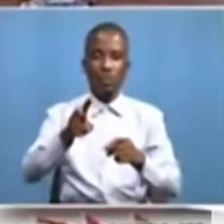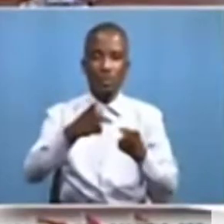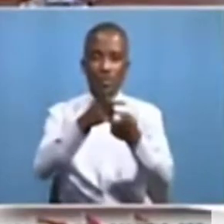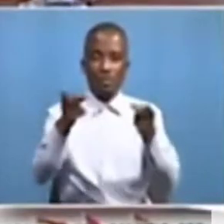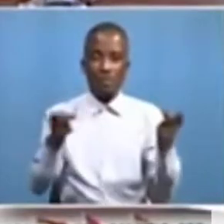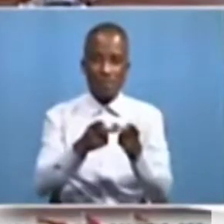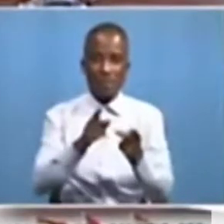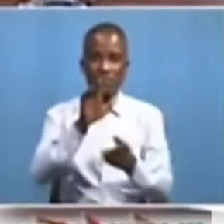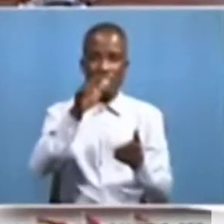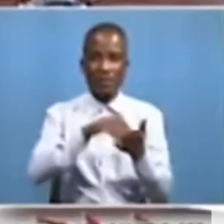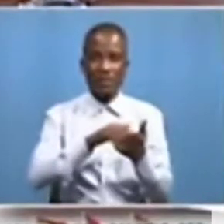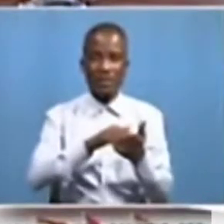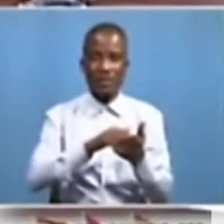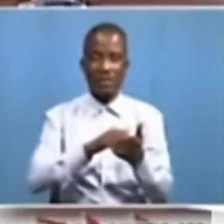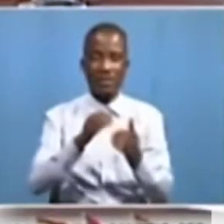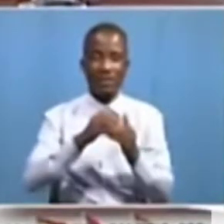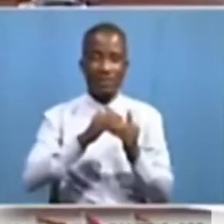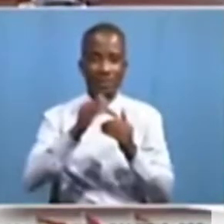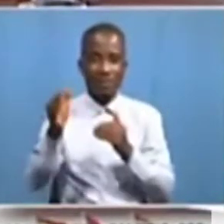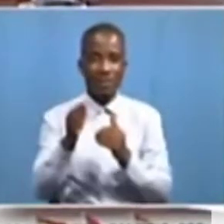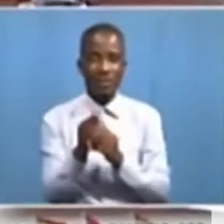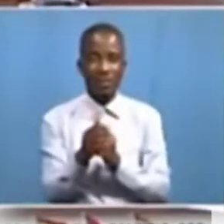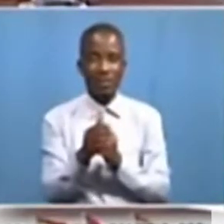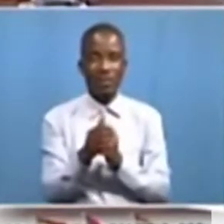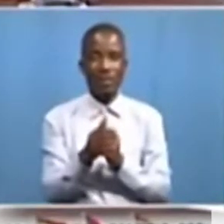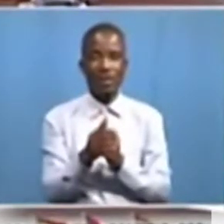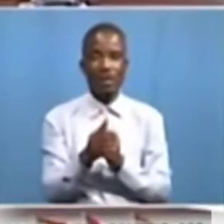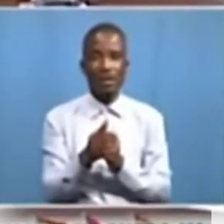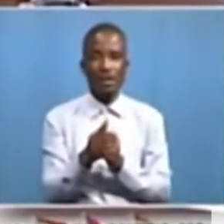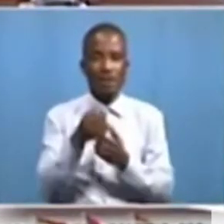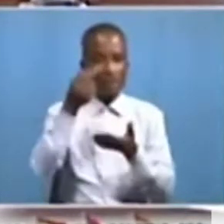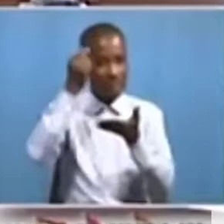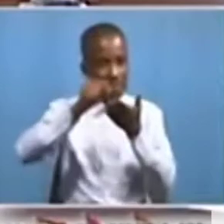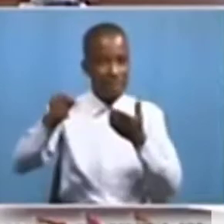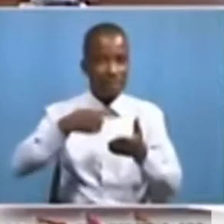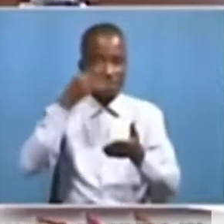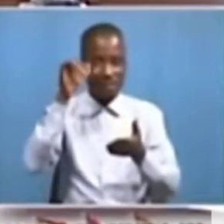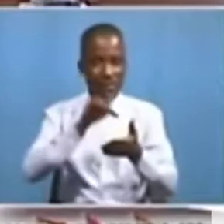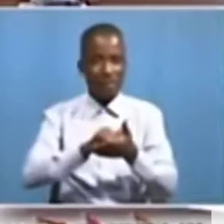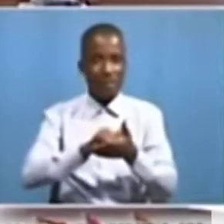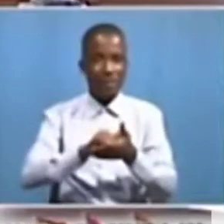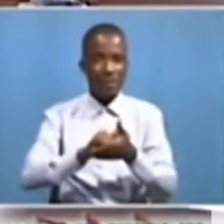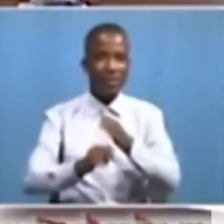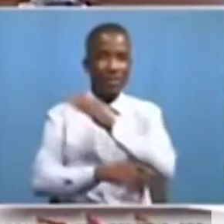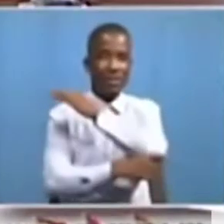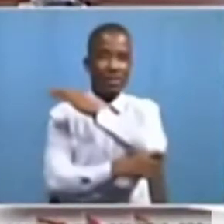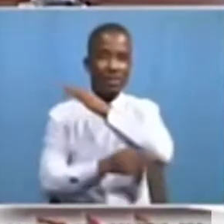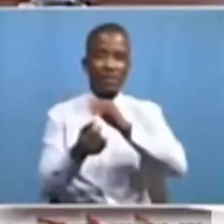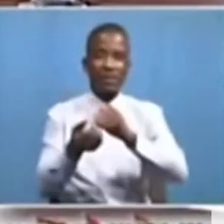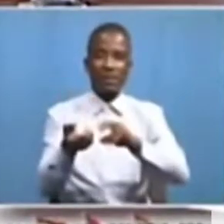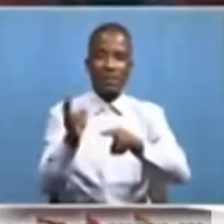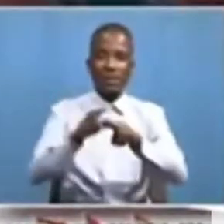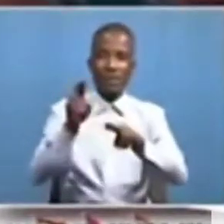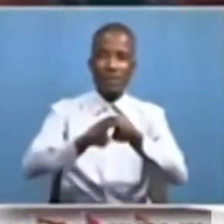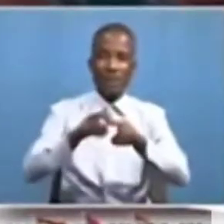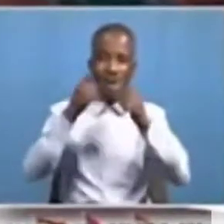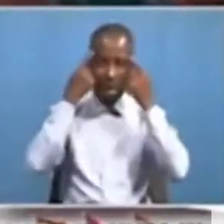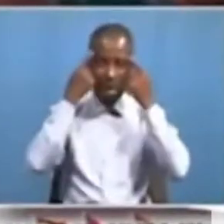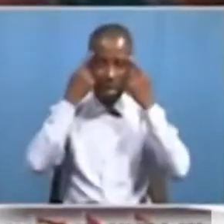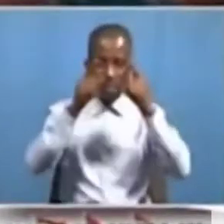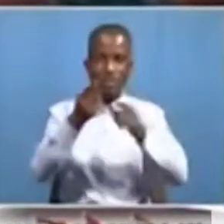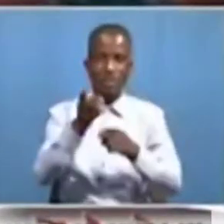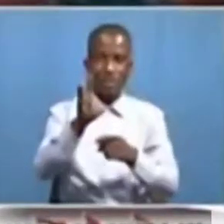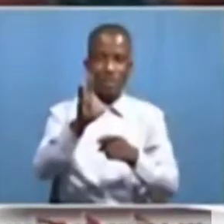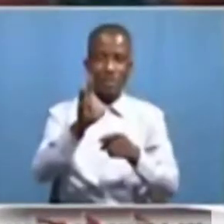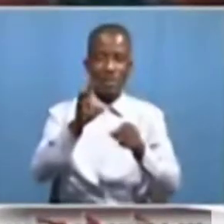5,662 votes, PW1 in his witness statement testified that the vote pardon rather took place in 26 constituencies and